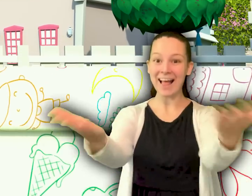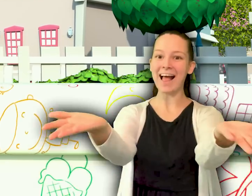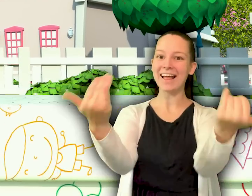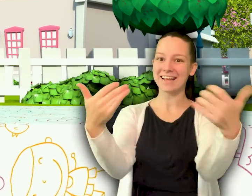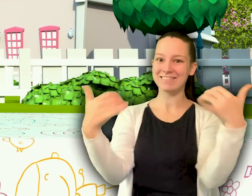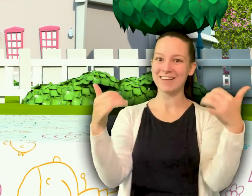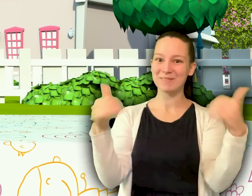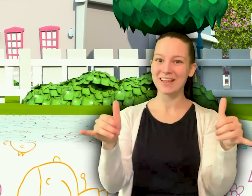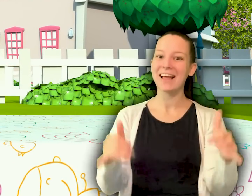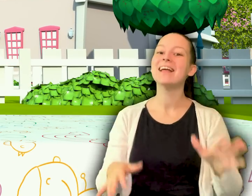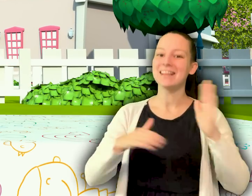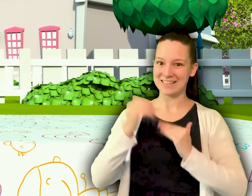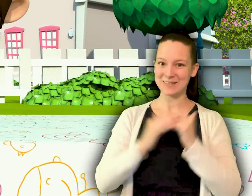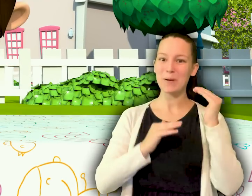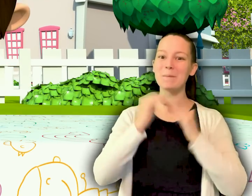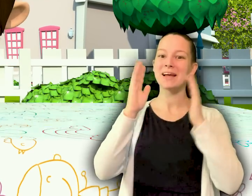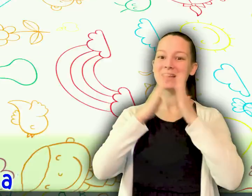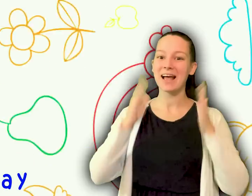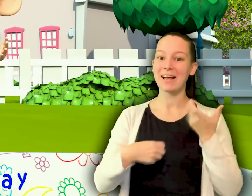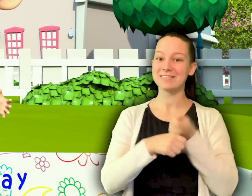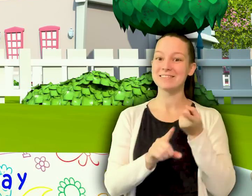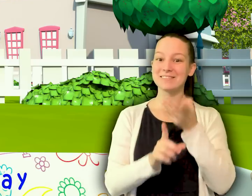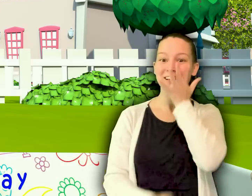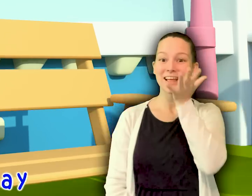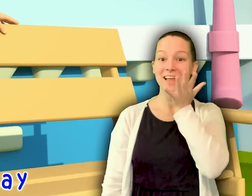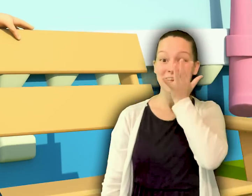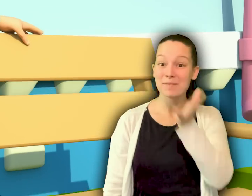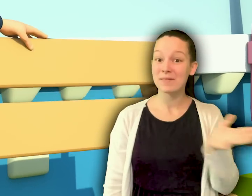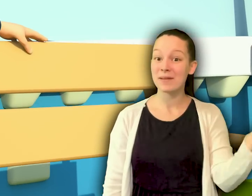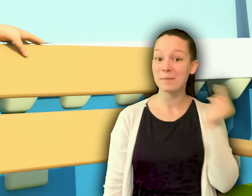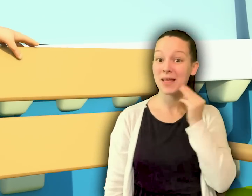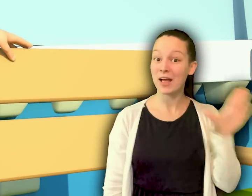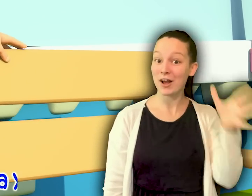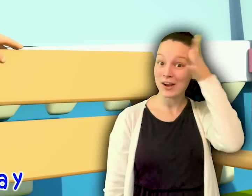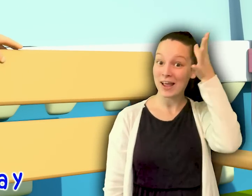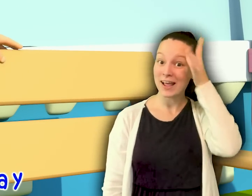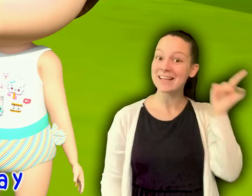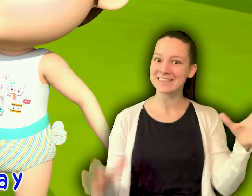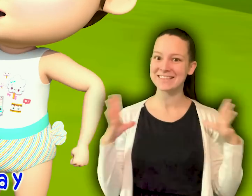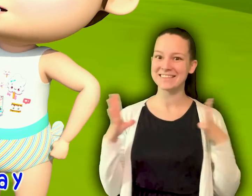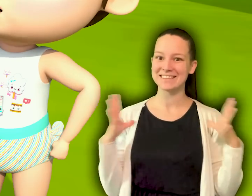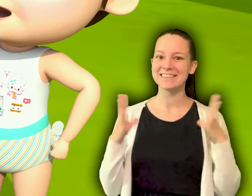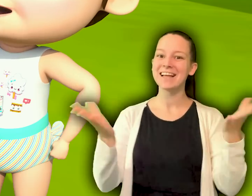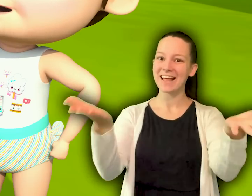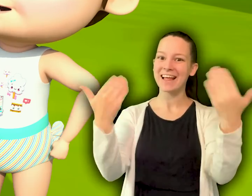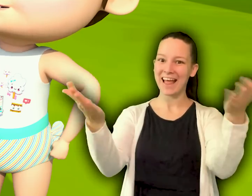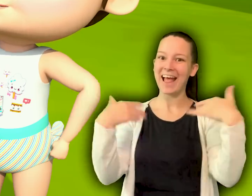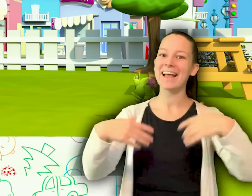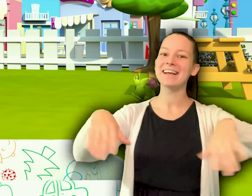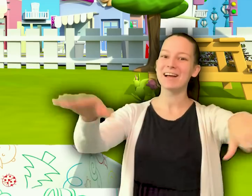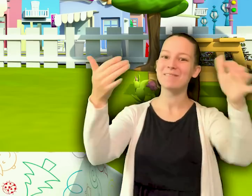hey hey come and play Let's Go build a house of hey Mary's Daddy's on a holiday